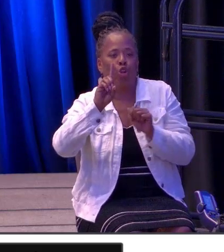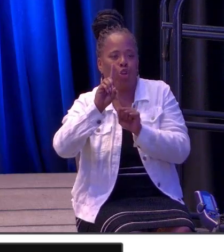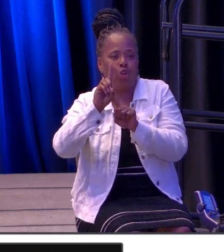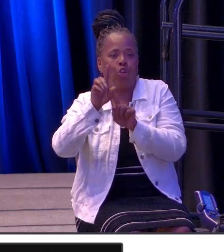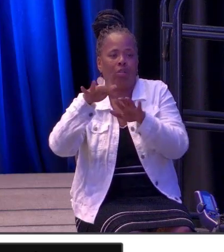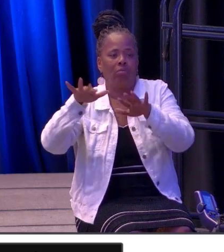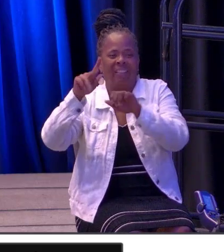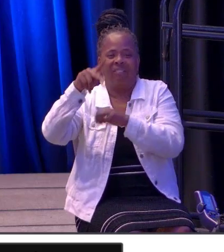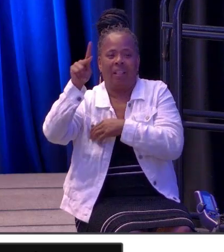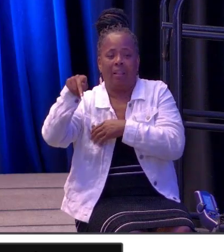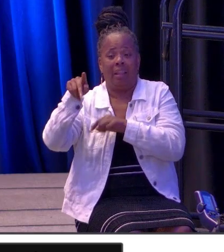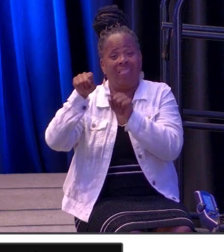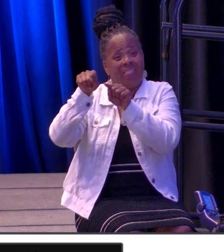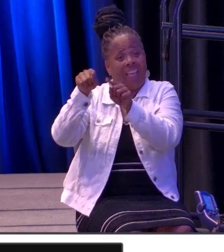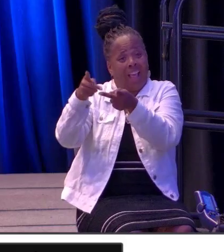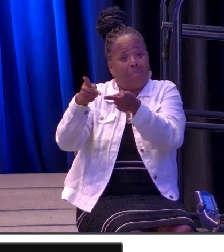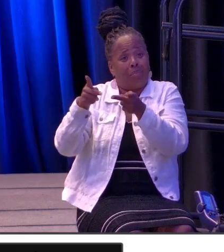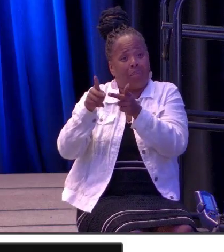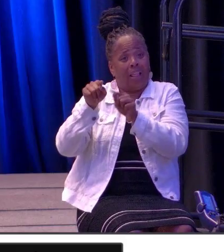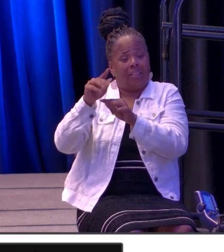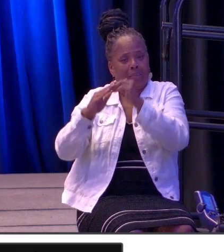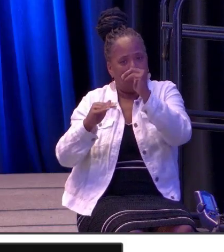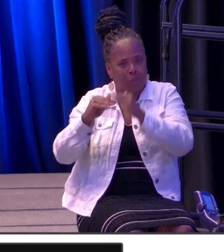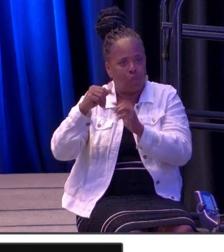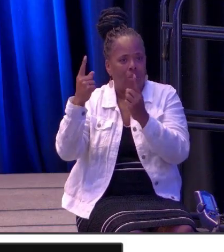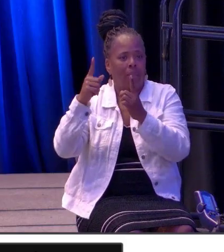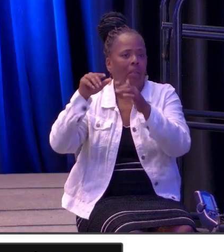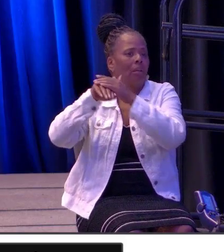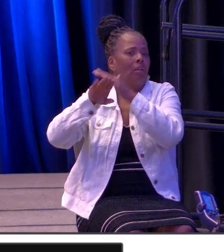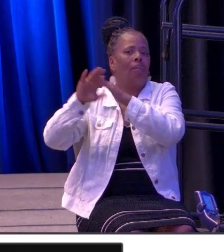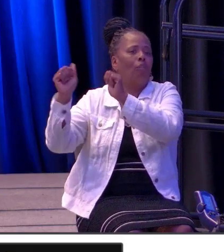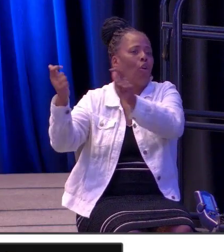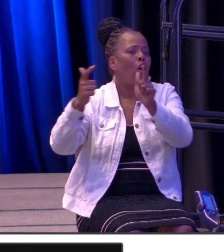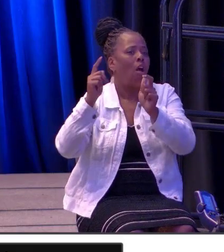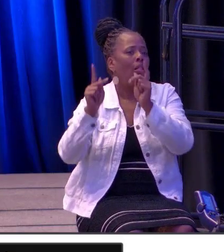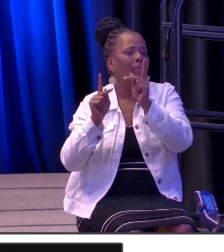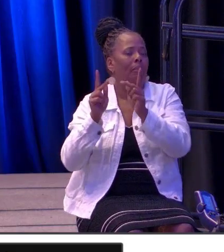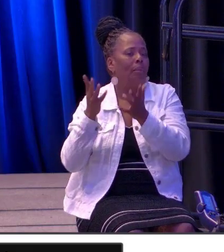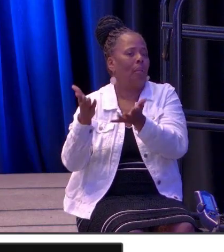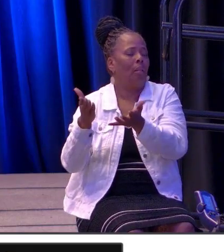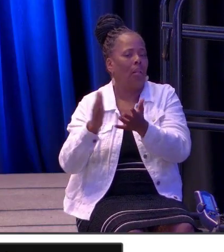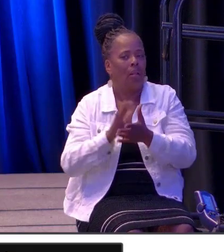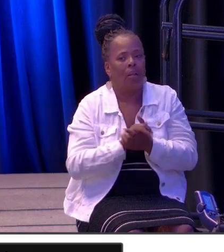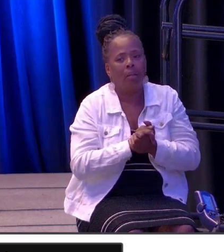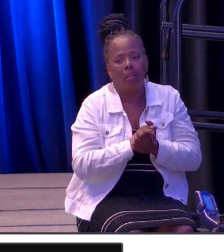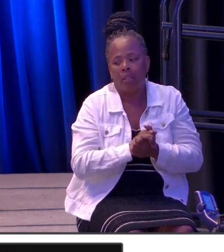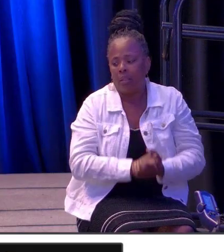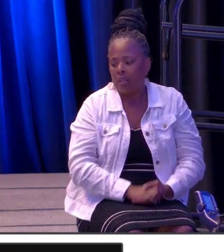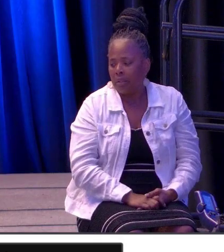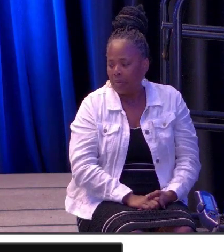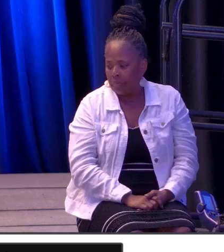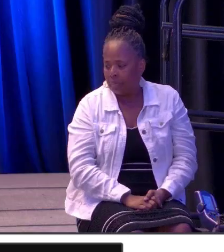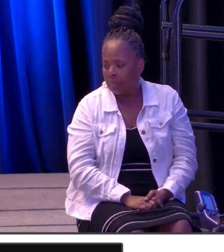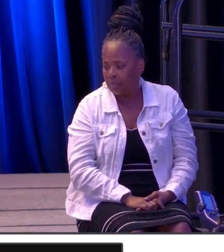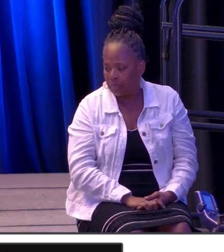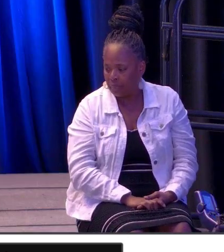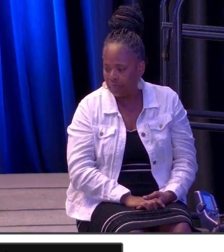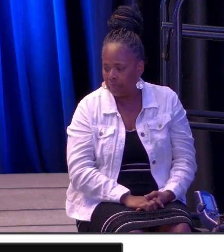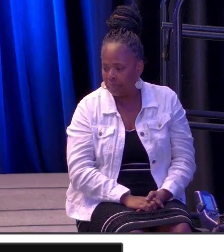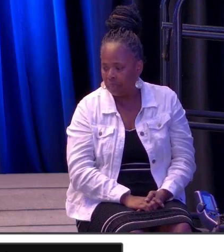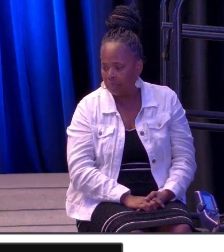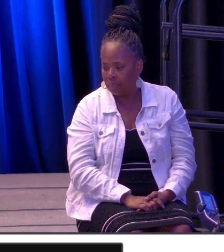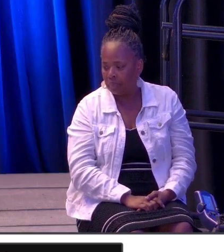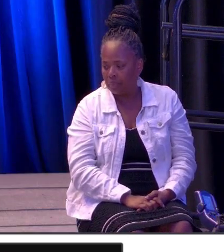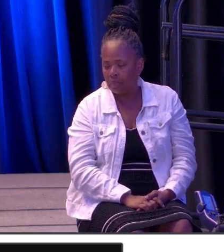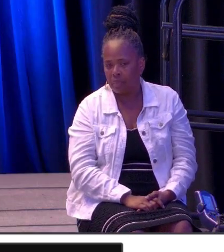actually built for everyone. And we implemented one of the, I'm going to get the technical term of